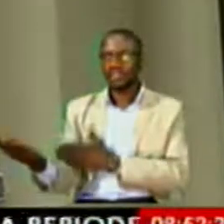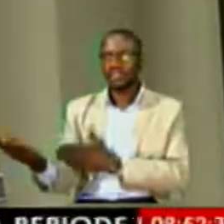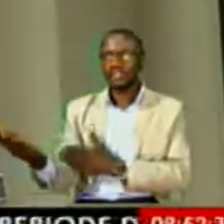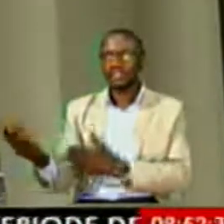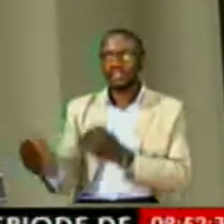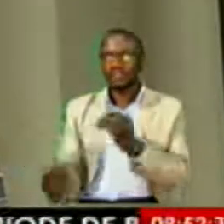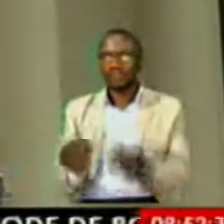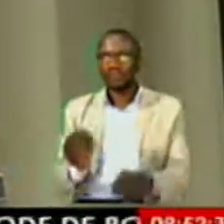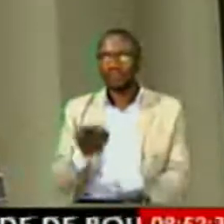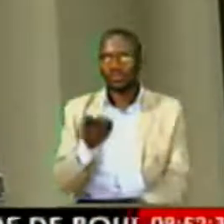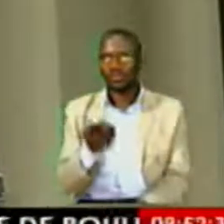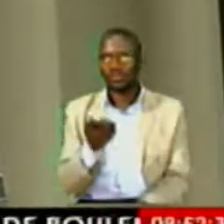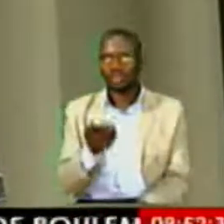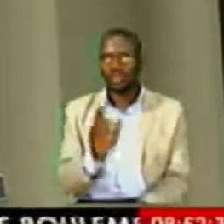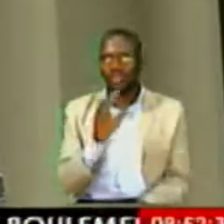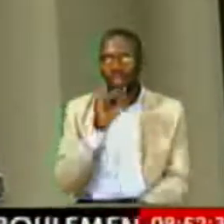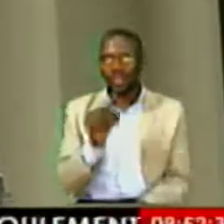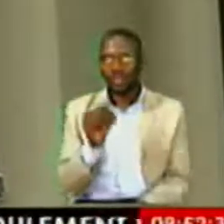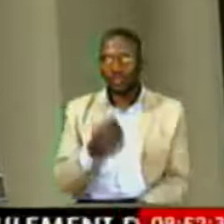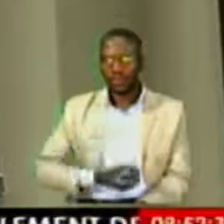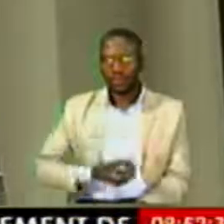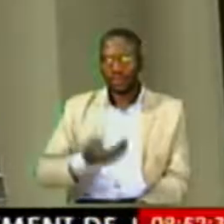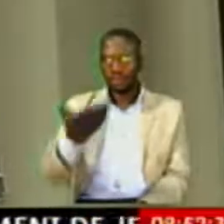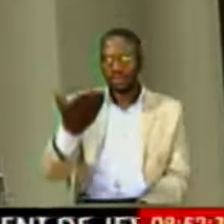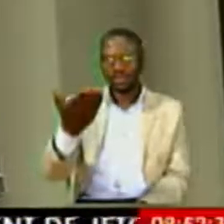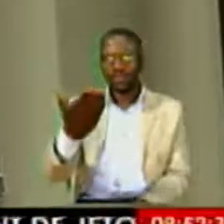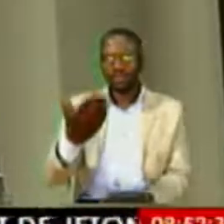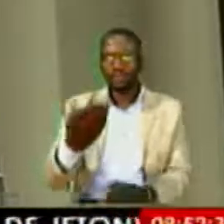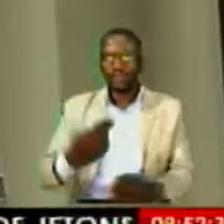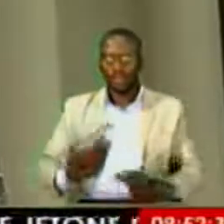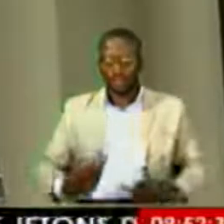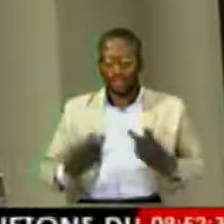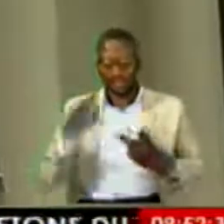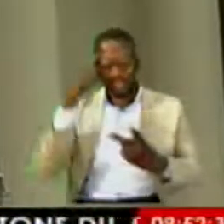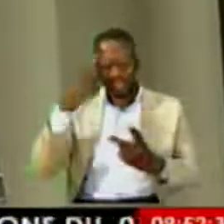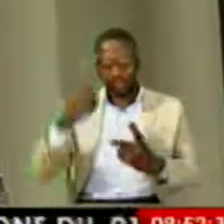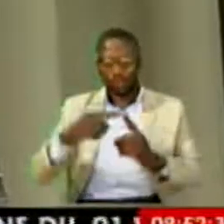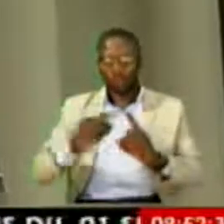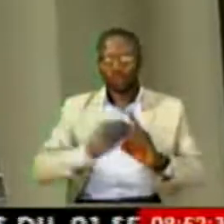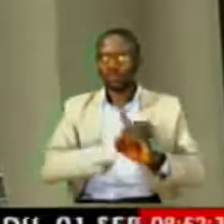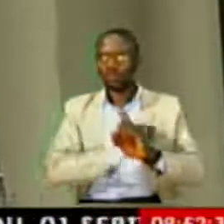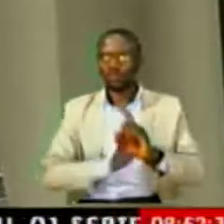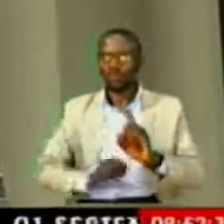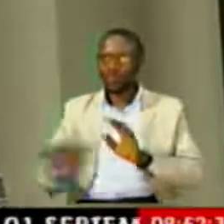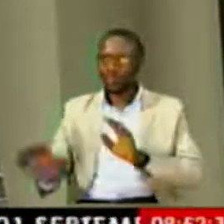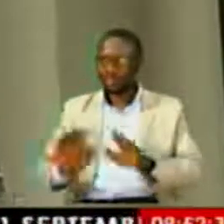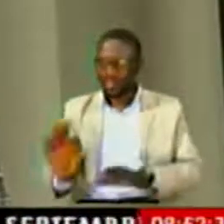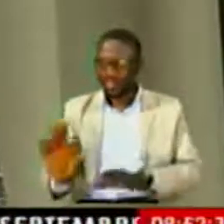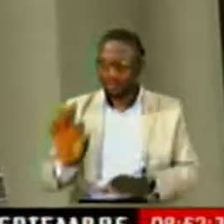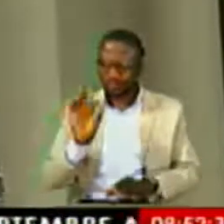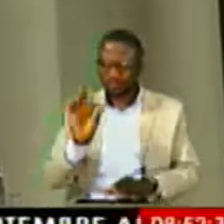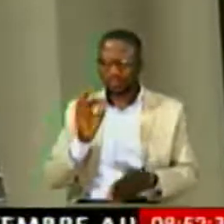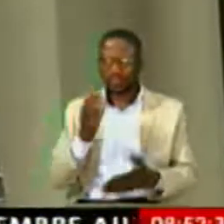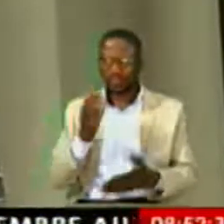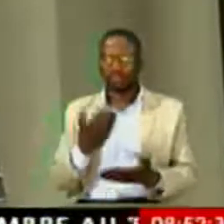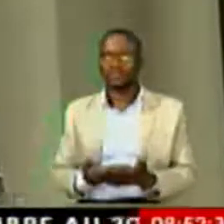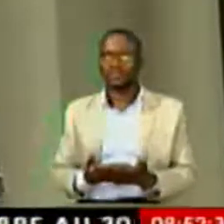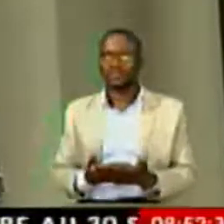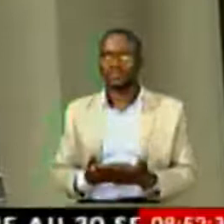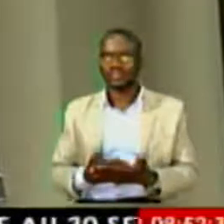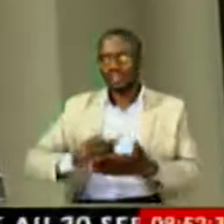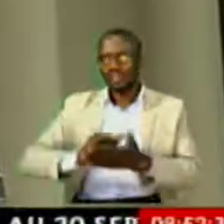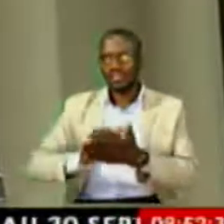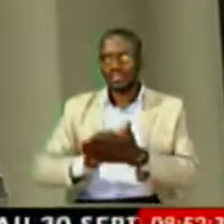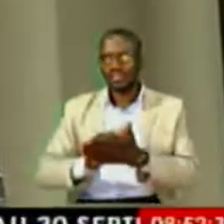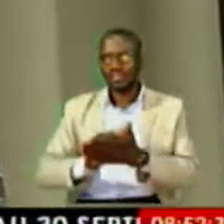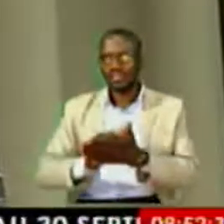pas encore donné ta vie au Seigneur, if you have not yet given your life to the Lord, fais un bon choix. Do a